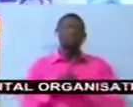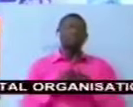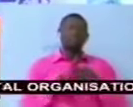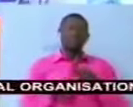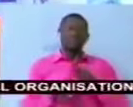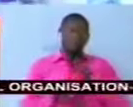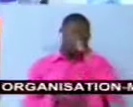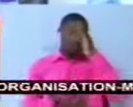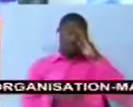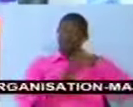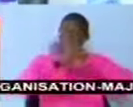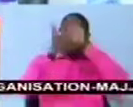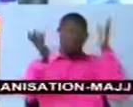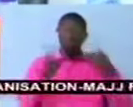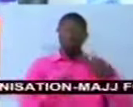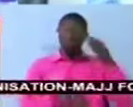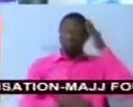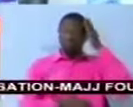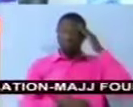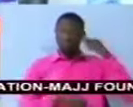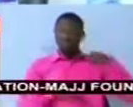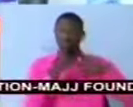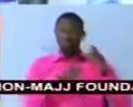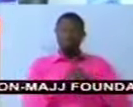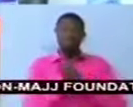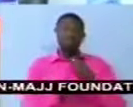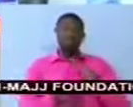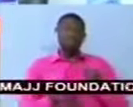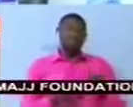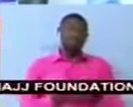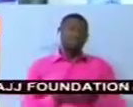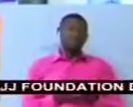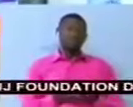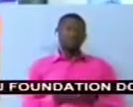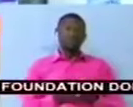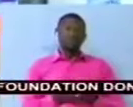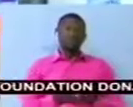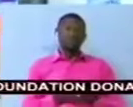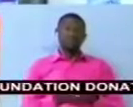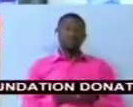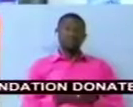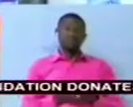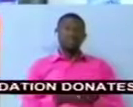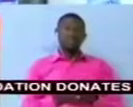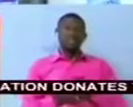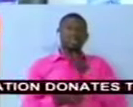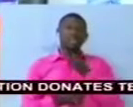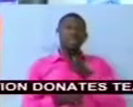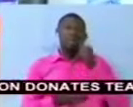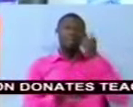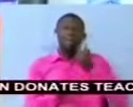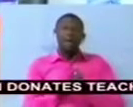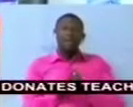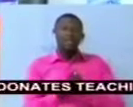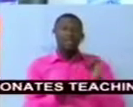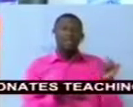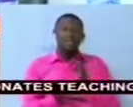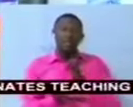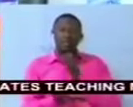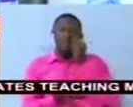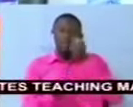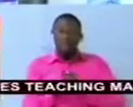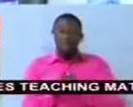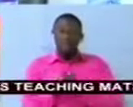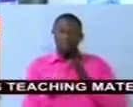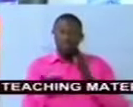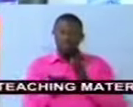it. Everybody in Birkama knows me of that. Ma Islamic bank itam dem be oluma. Islamic bank also trusted me. Ñen ñu ma